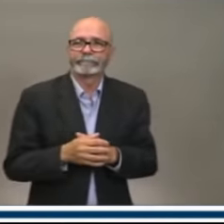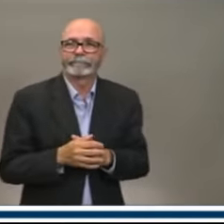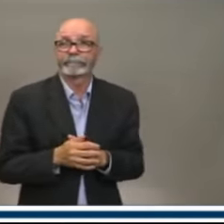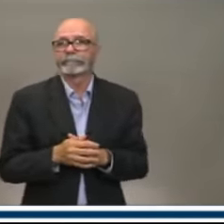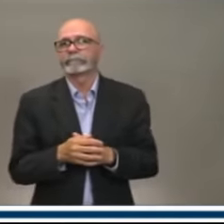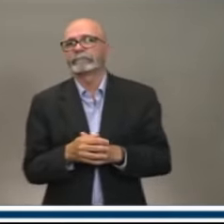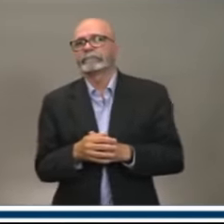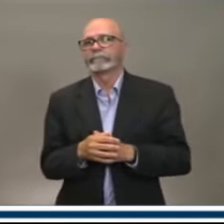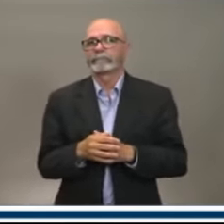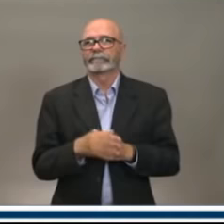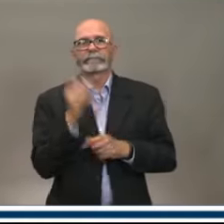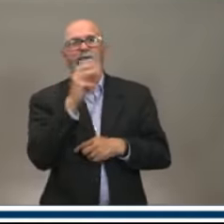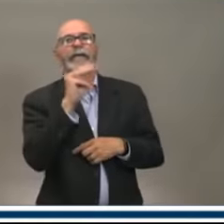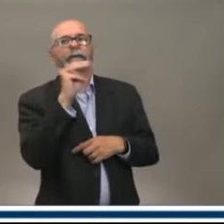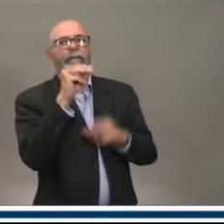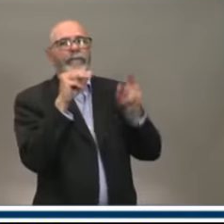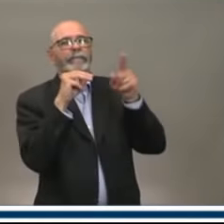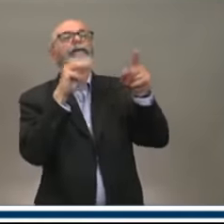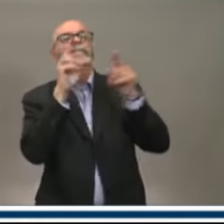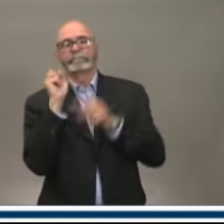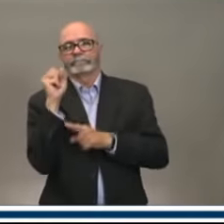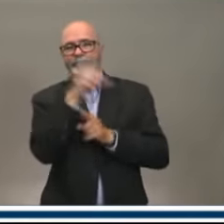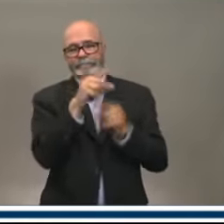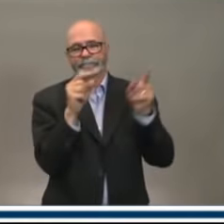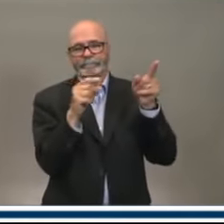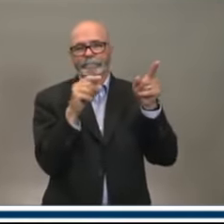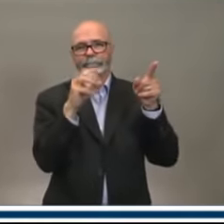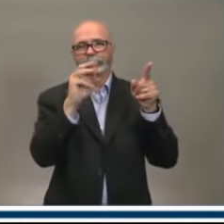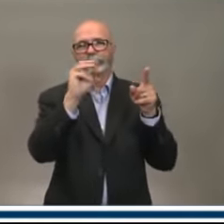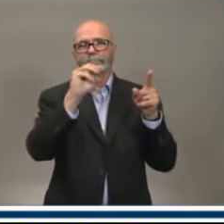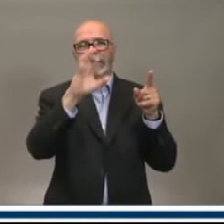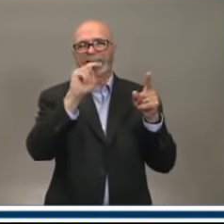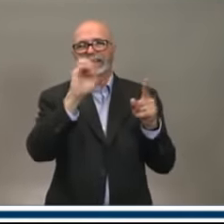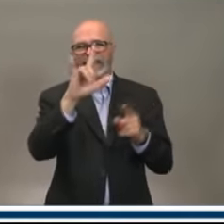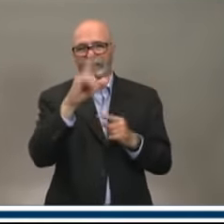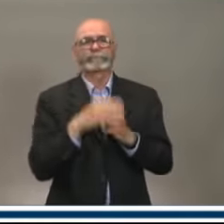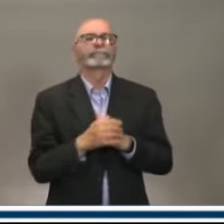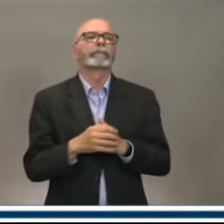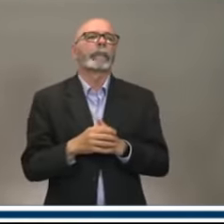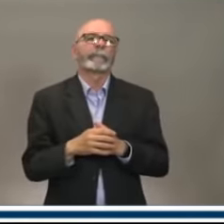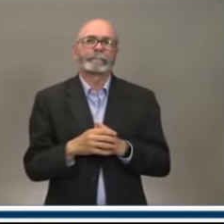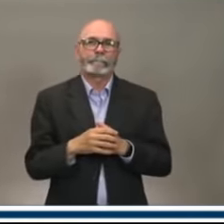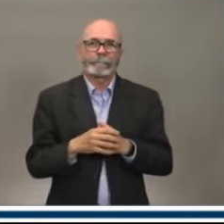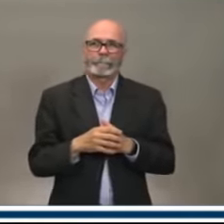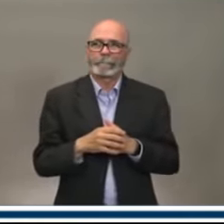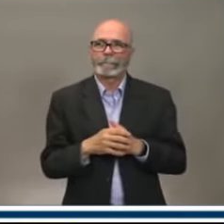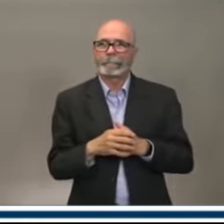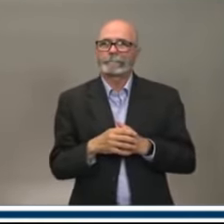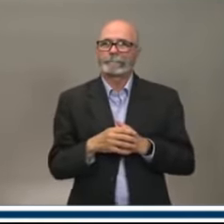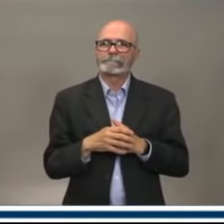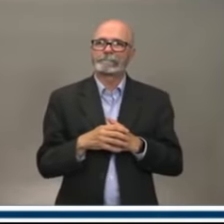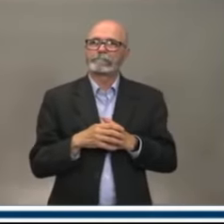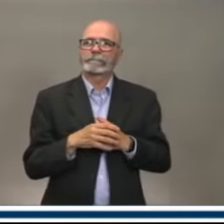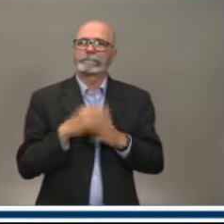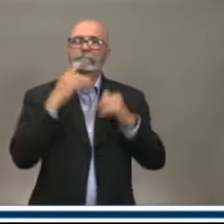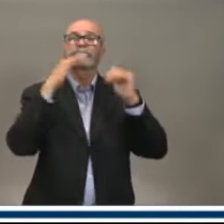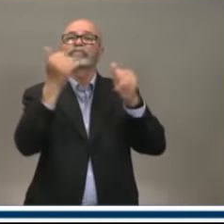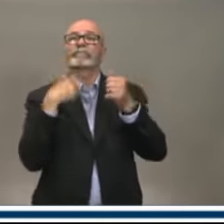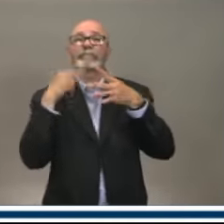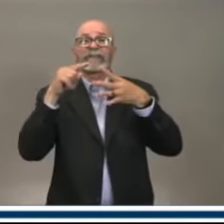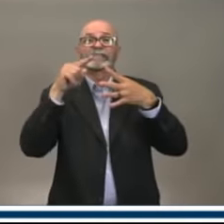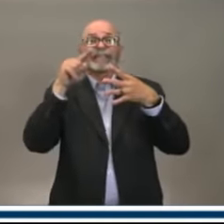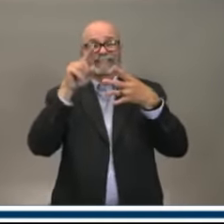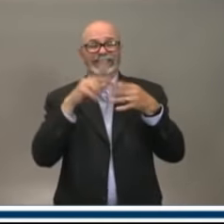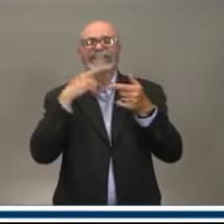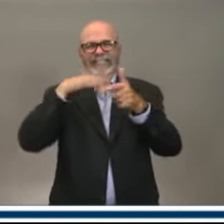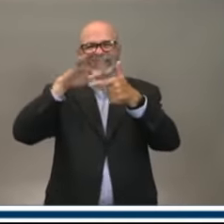guess. My understanding, I'm told by several people that Deputy Minister Bernie Miller is in charge